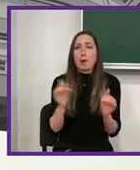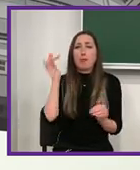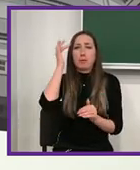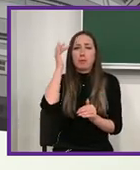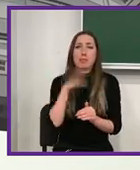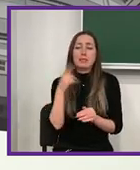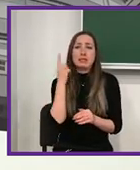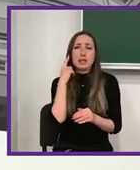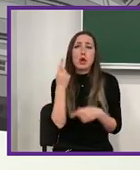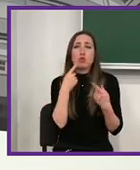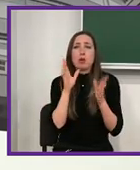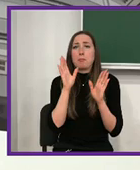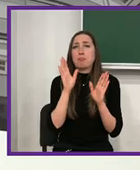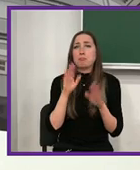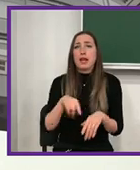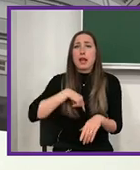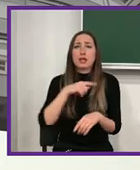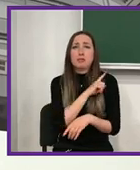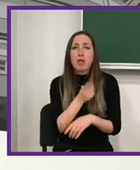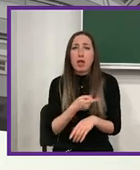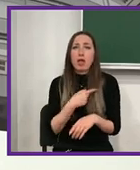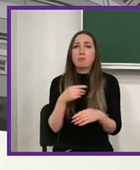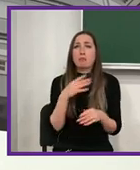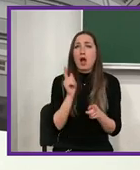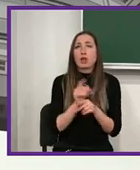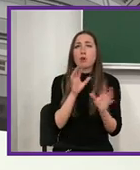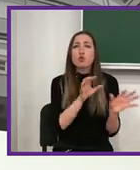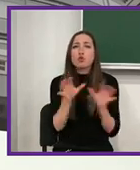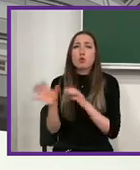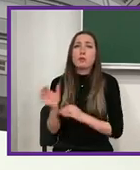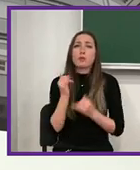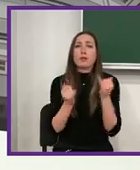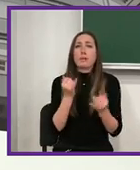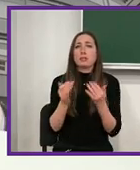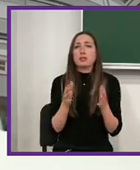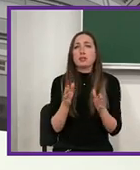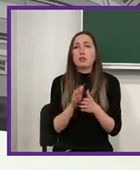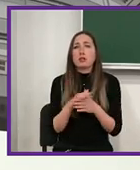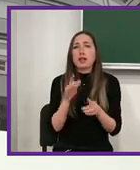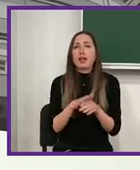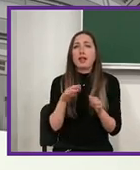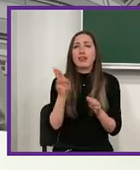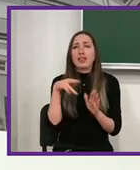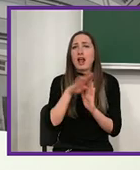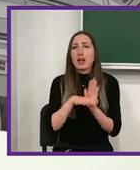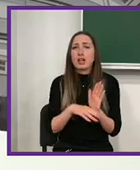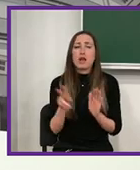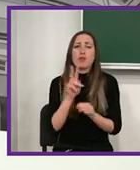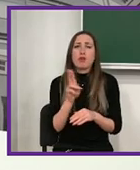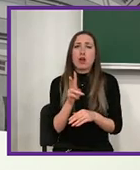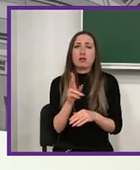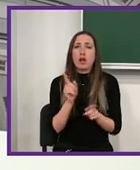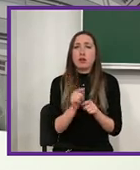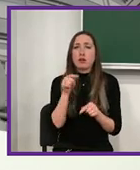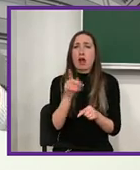directive, also the work towards a legally binding instrument in the United Nations framework and so on, are really building on the